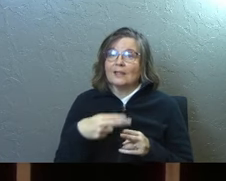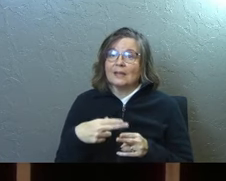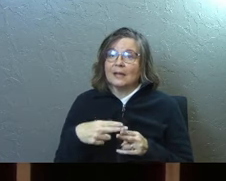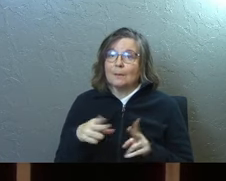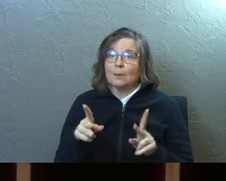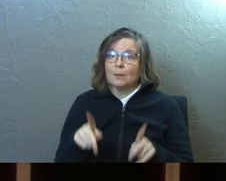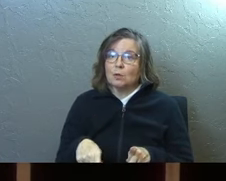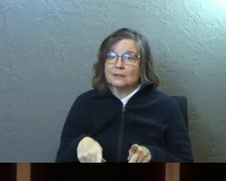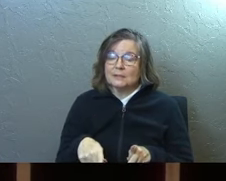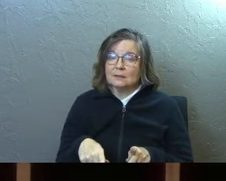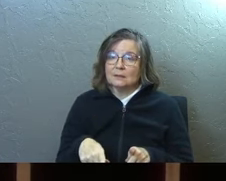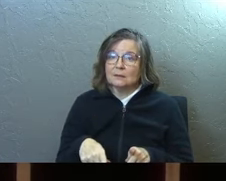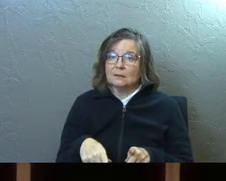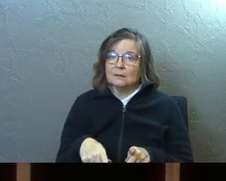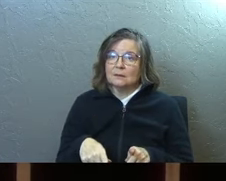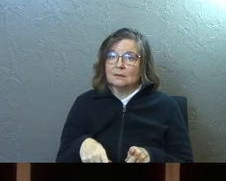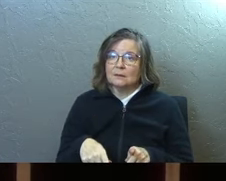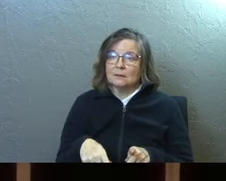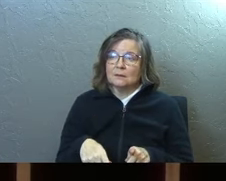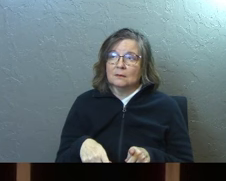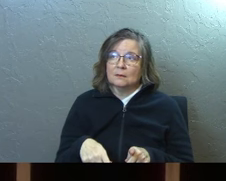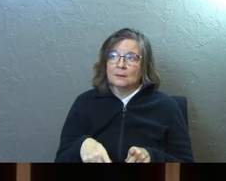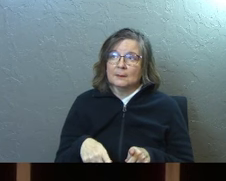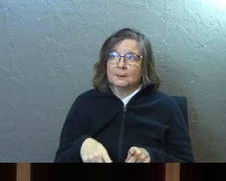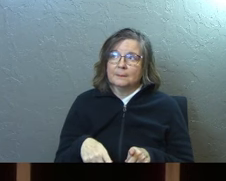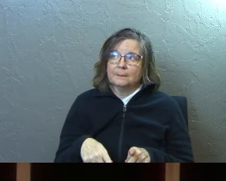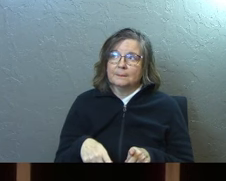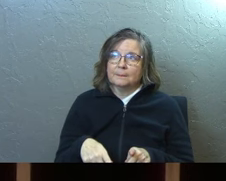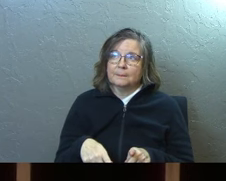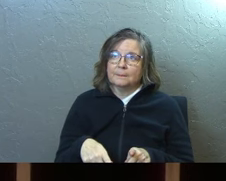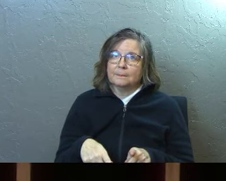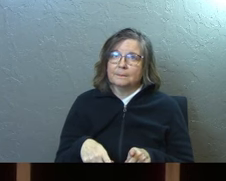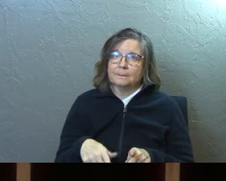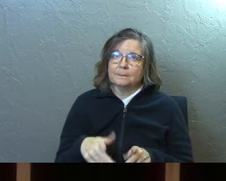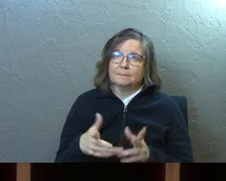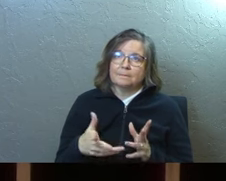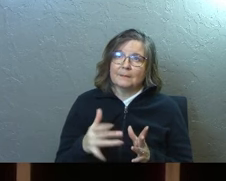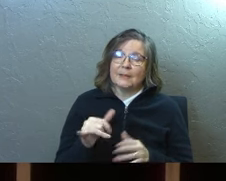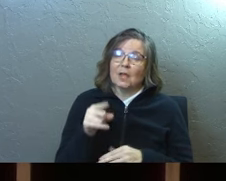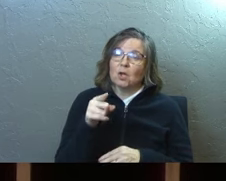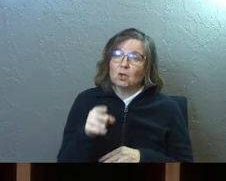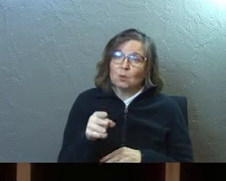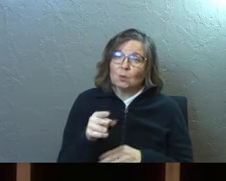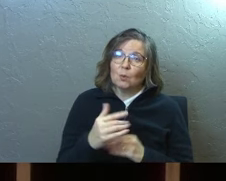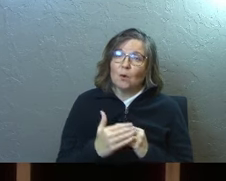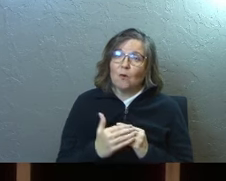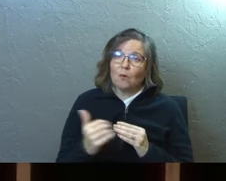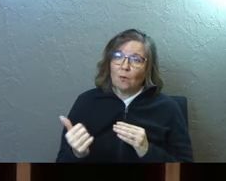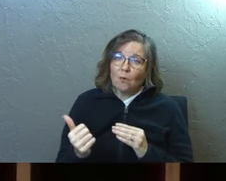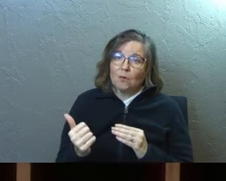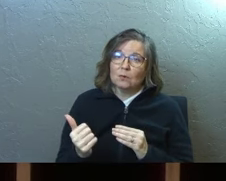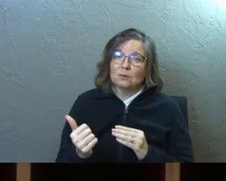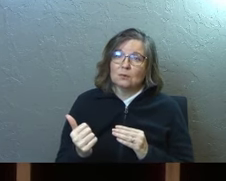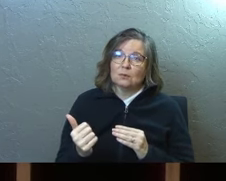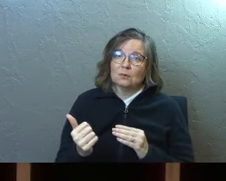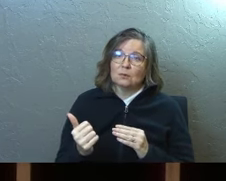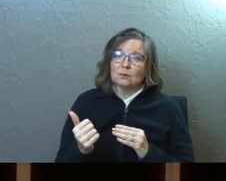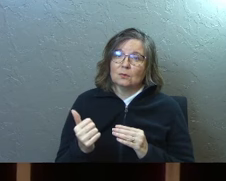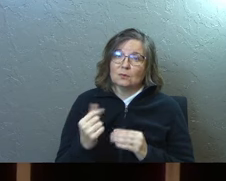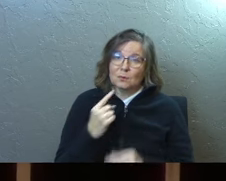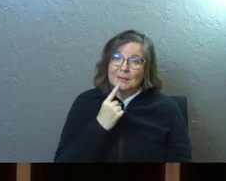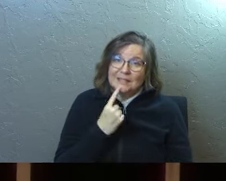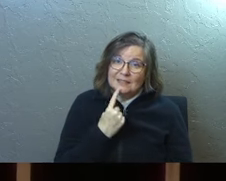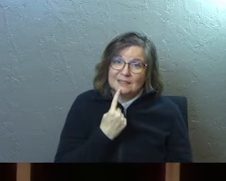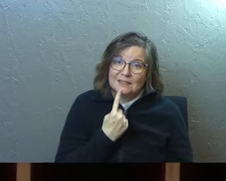name of the person that you were called to